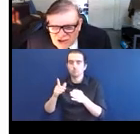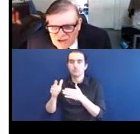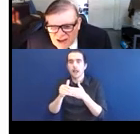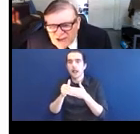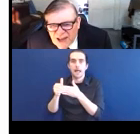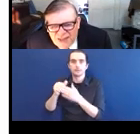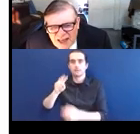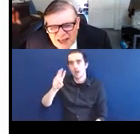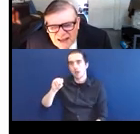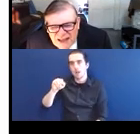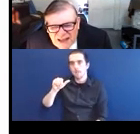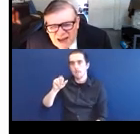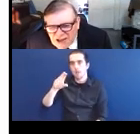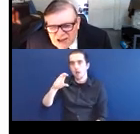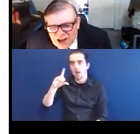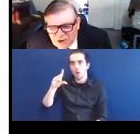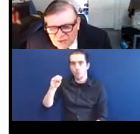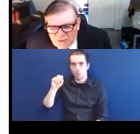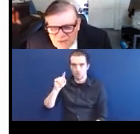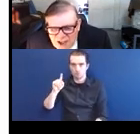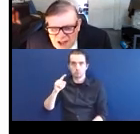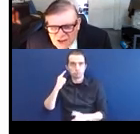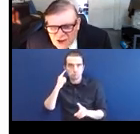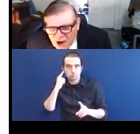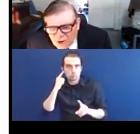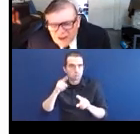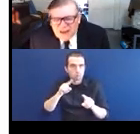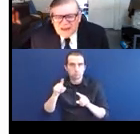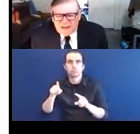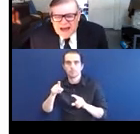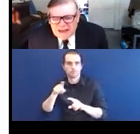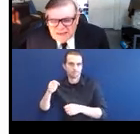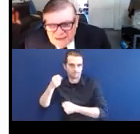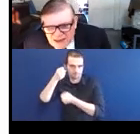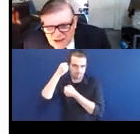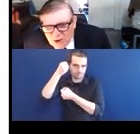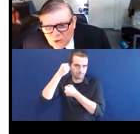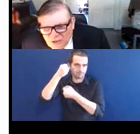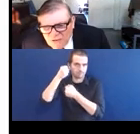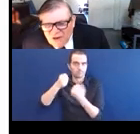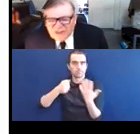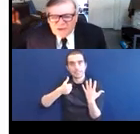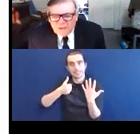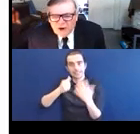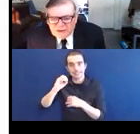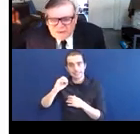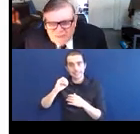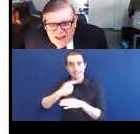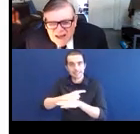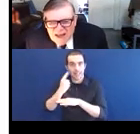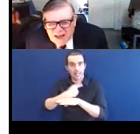has the strength to get there. They're in a circle. The goal is La Paz. The goal, the very thing we